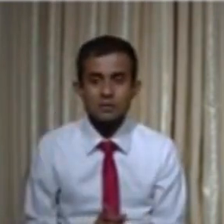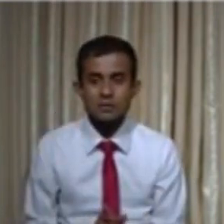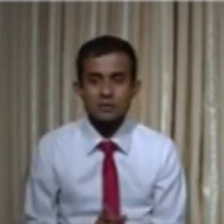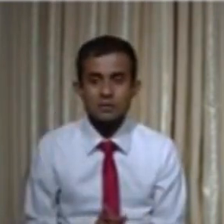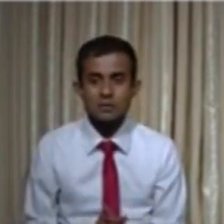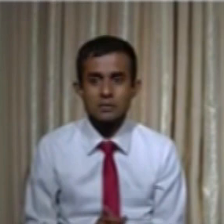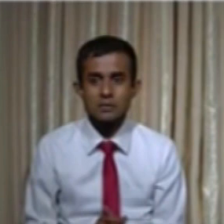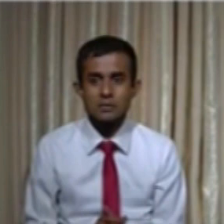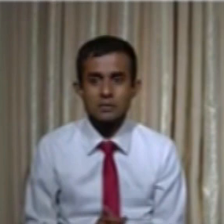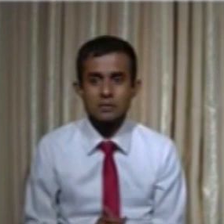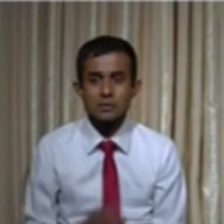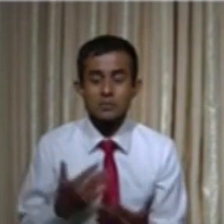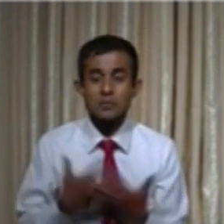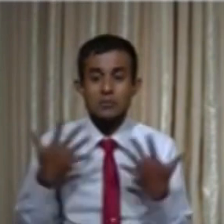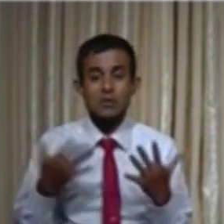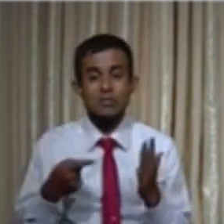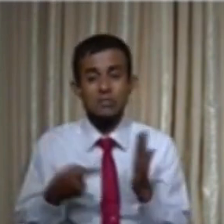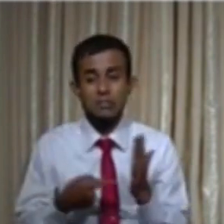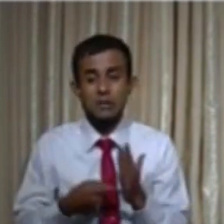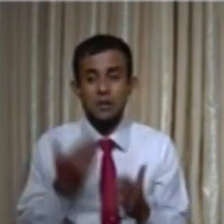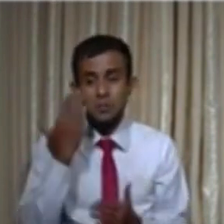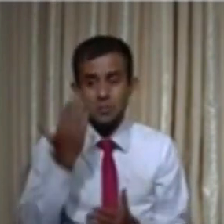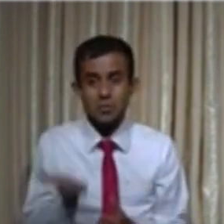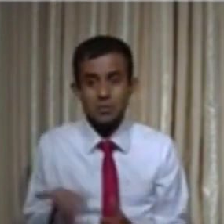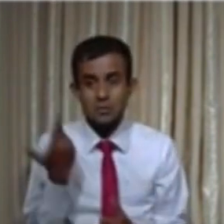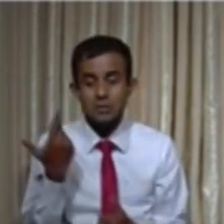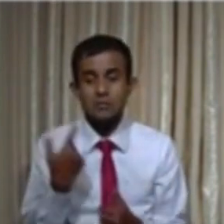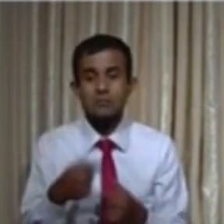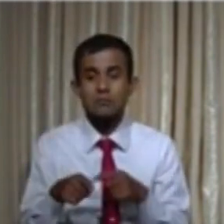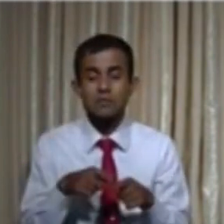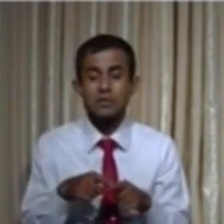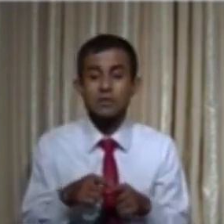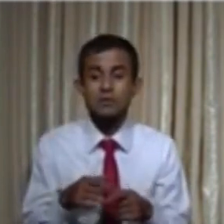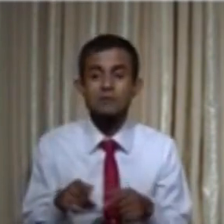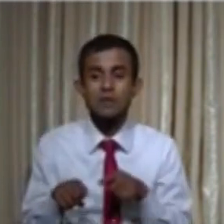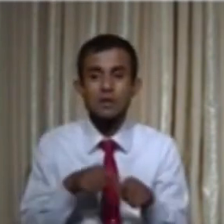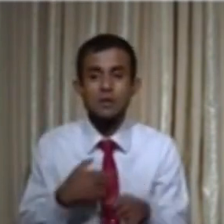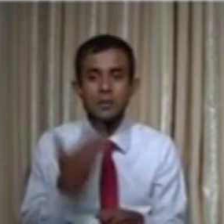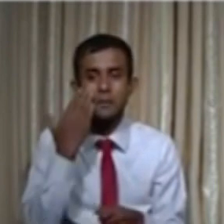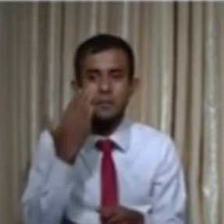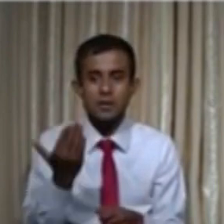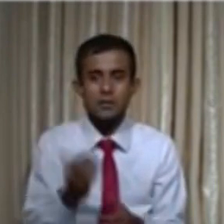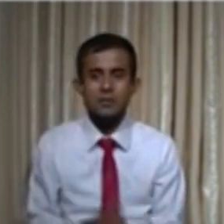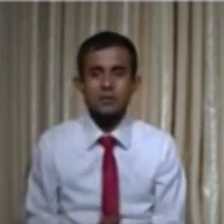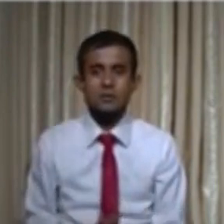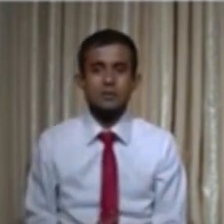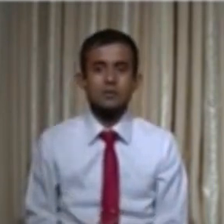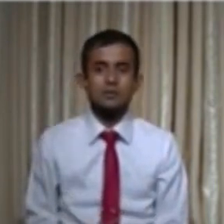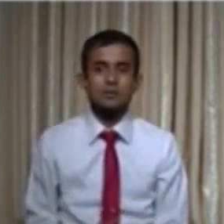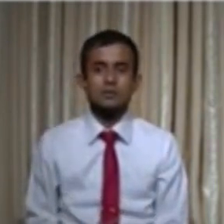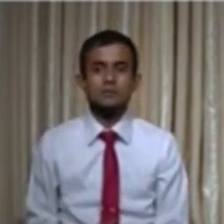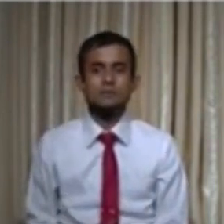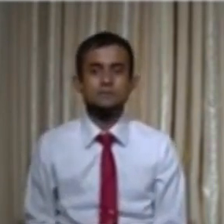more minute. If this is the policy that the government wishes to pursue, then you are not going to be able to